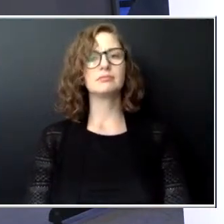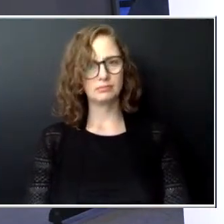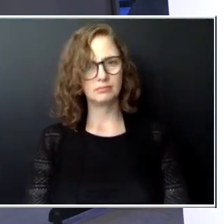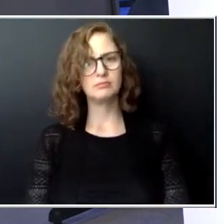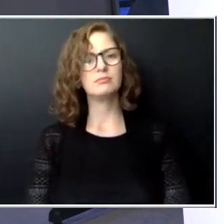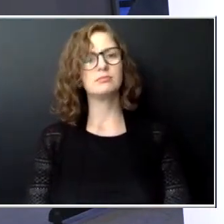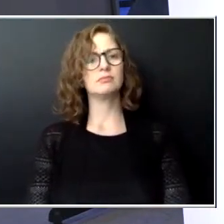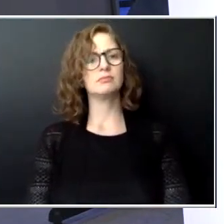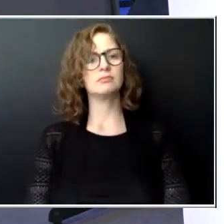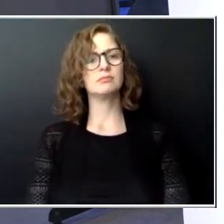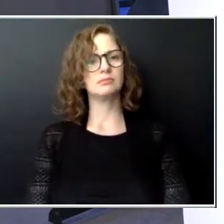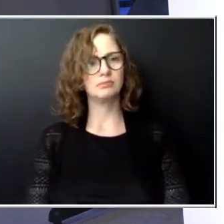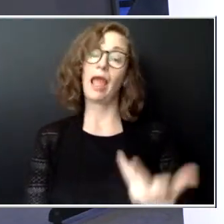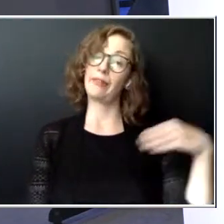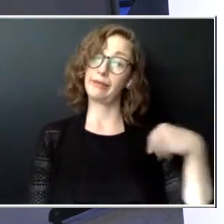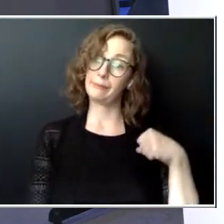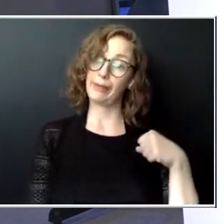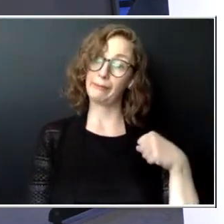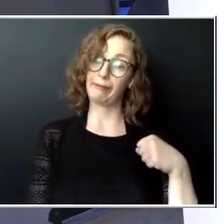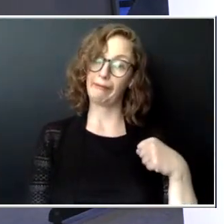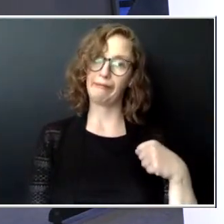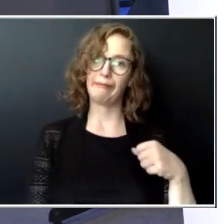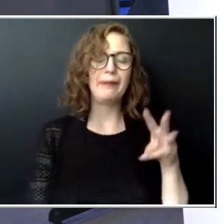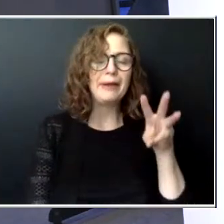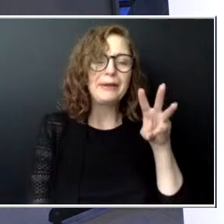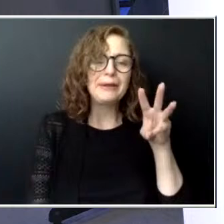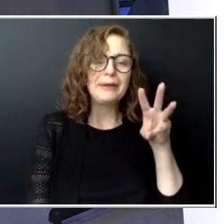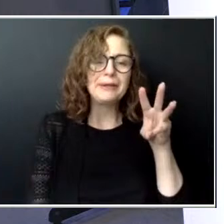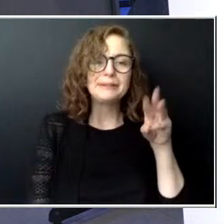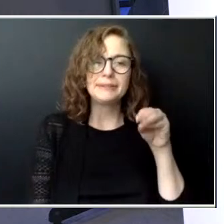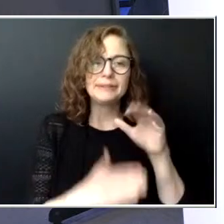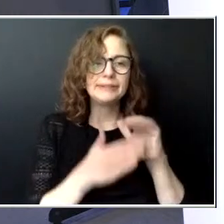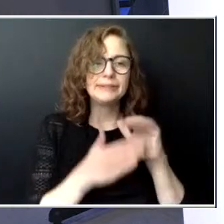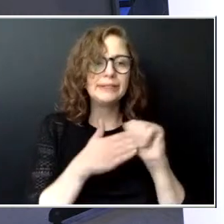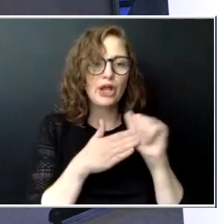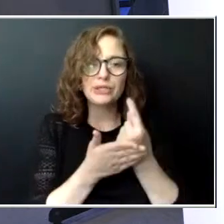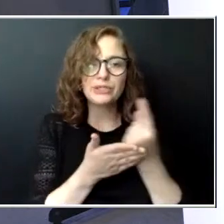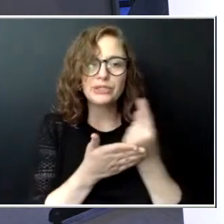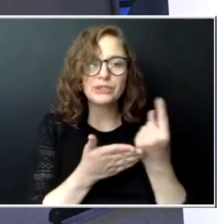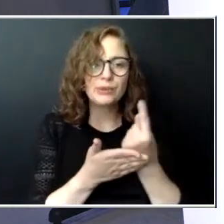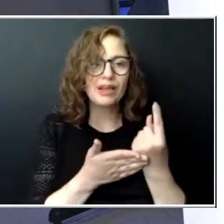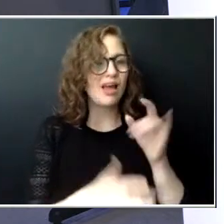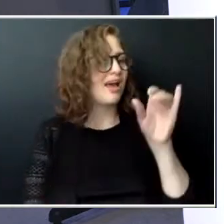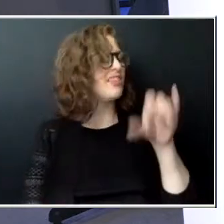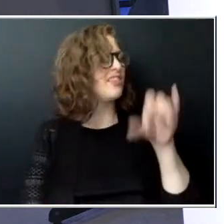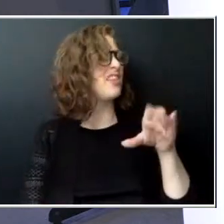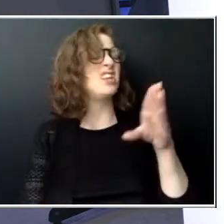paid. I like like it. $60 I like a it. week Hey, or that something. never hurts. Oh, That something, never man. hurts. Yeah.